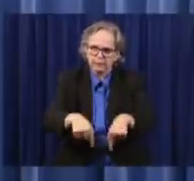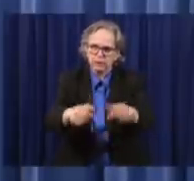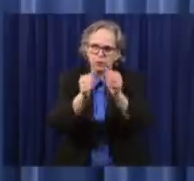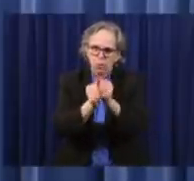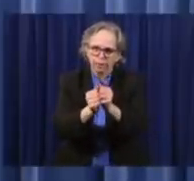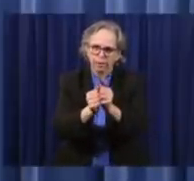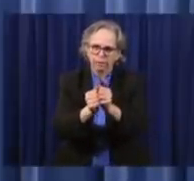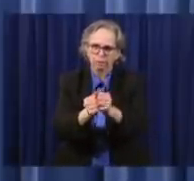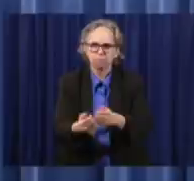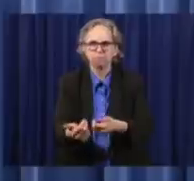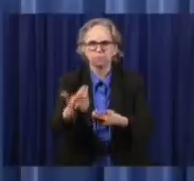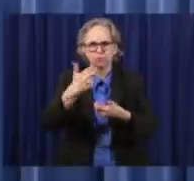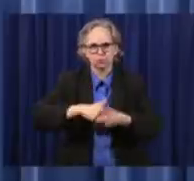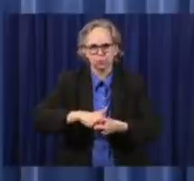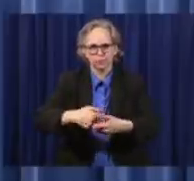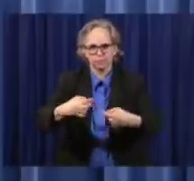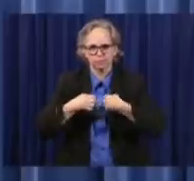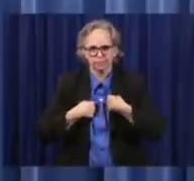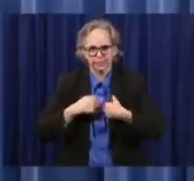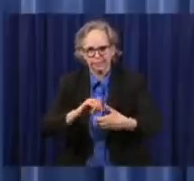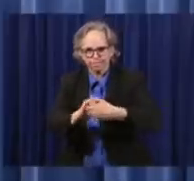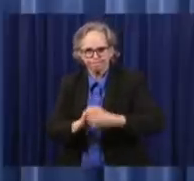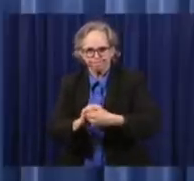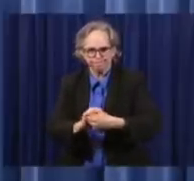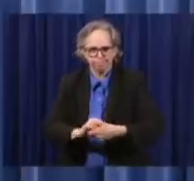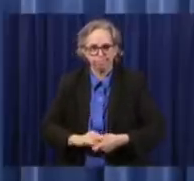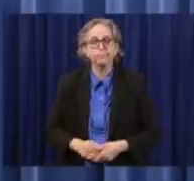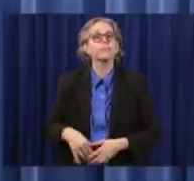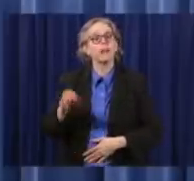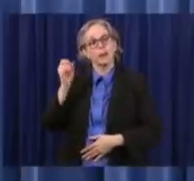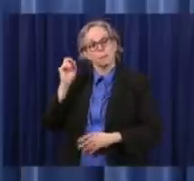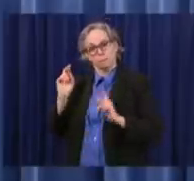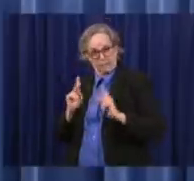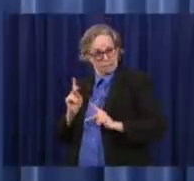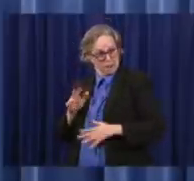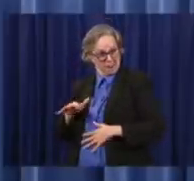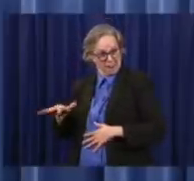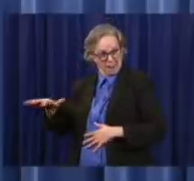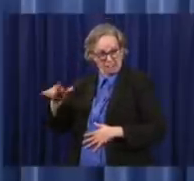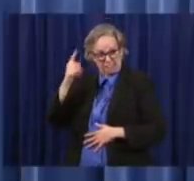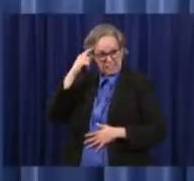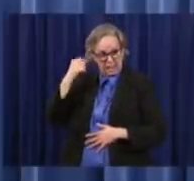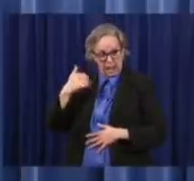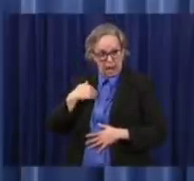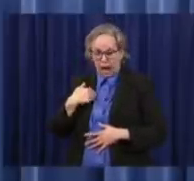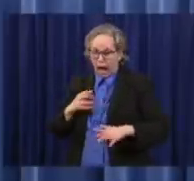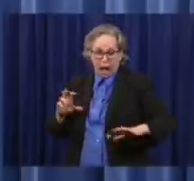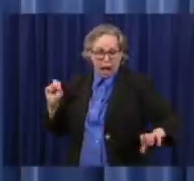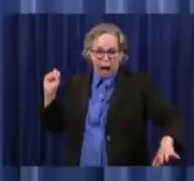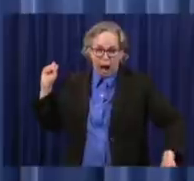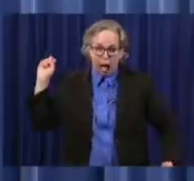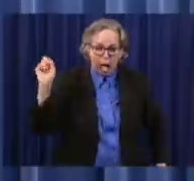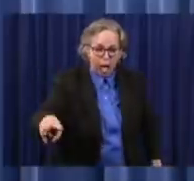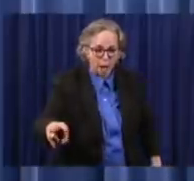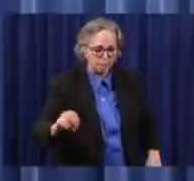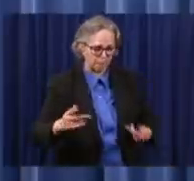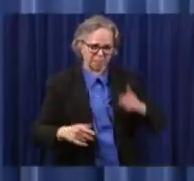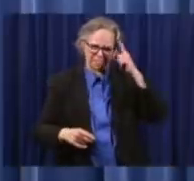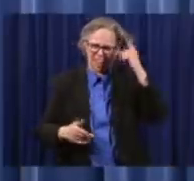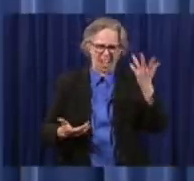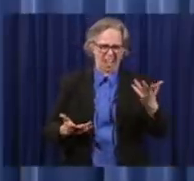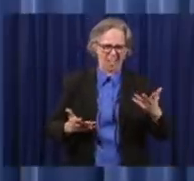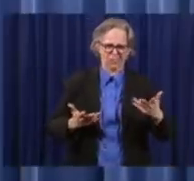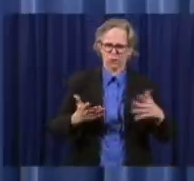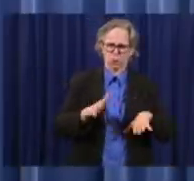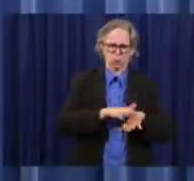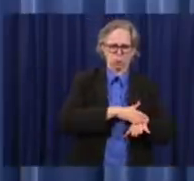This is something where there are people in the state of Ohio who think I'm going much too fast. There's some people who think I'm going much too slow.